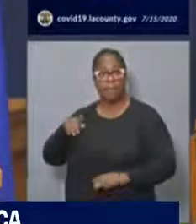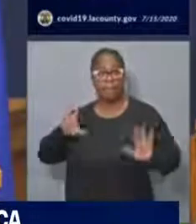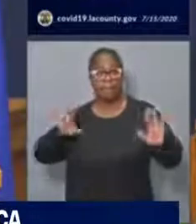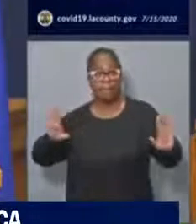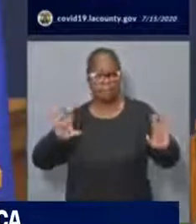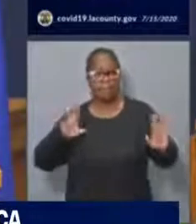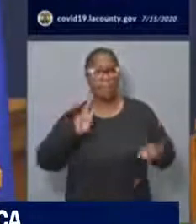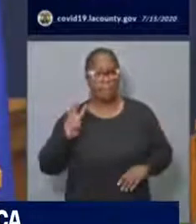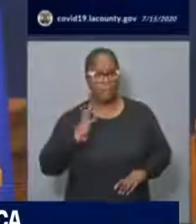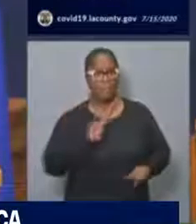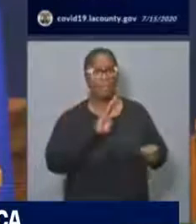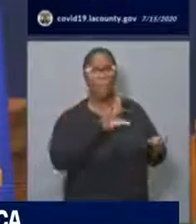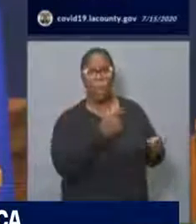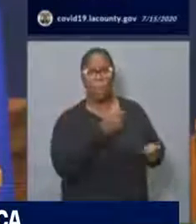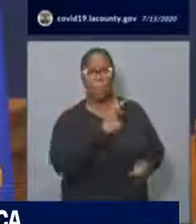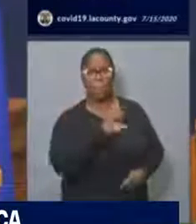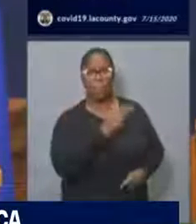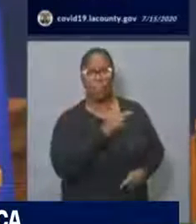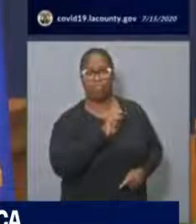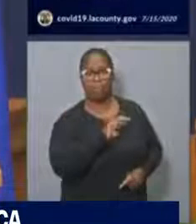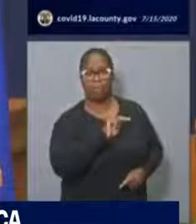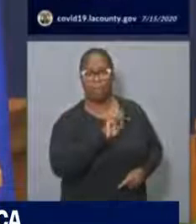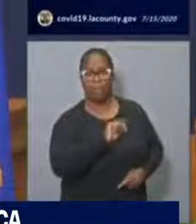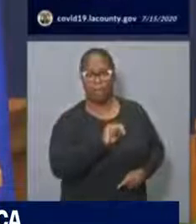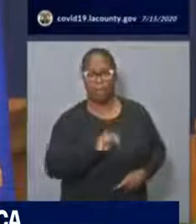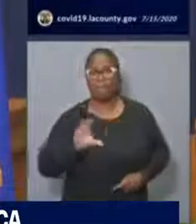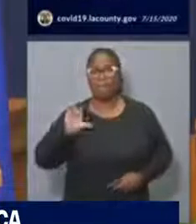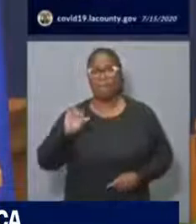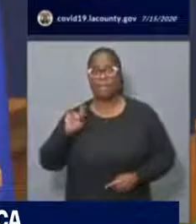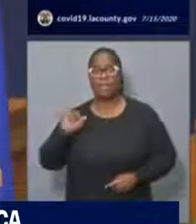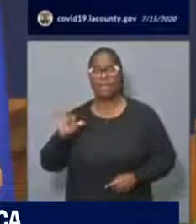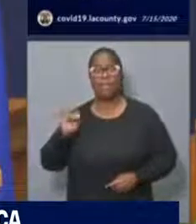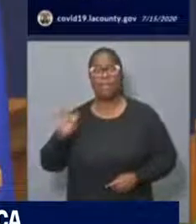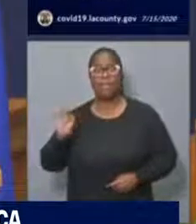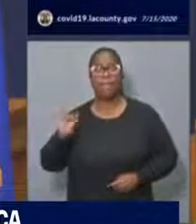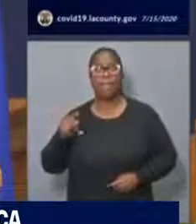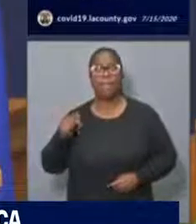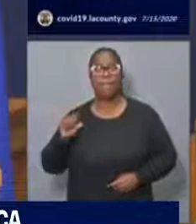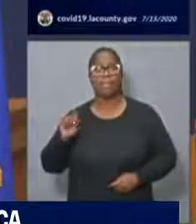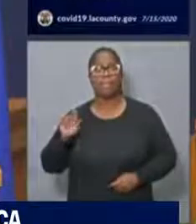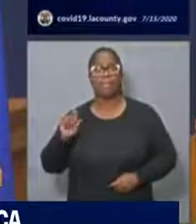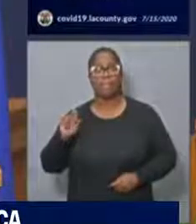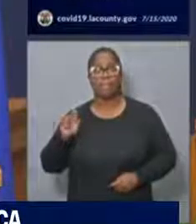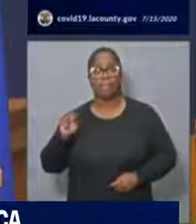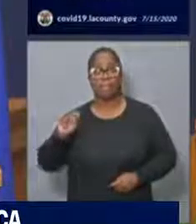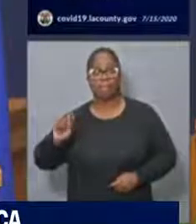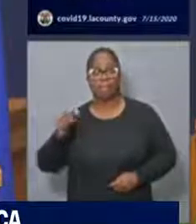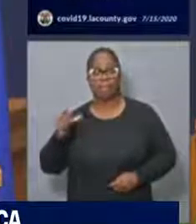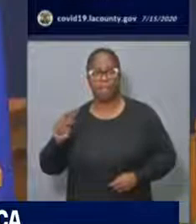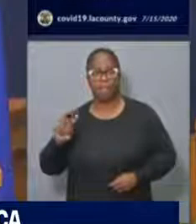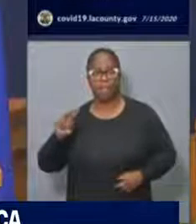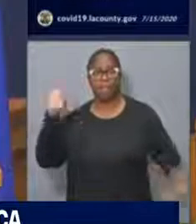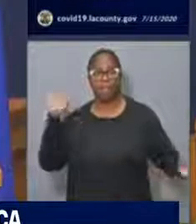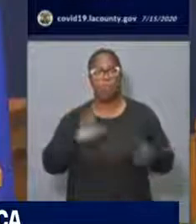at longbeach.net and cityofpasadena.gov. This does bring the total number of deaths to